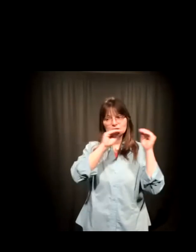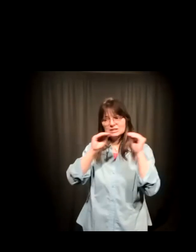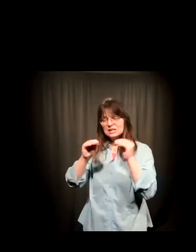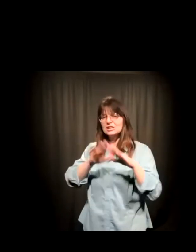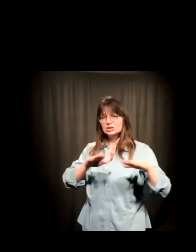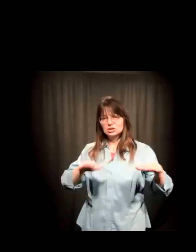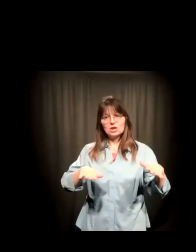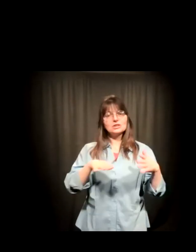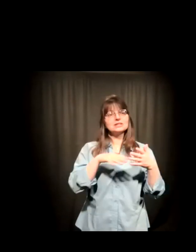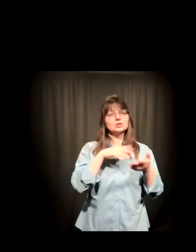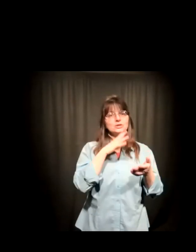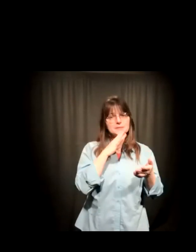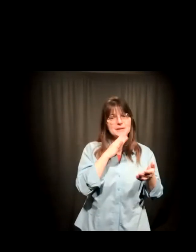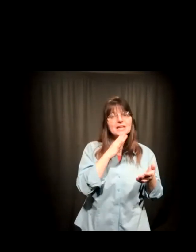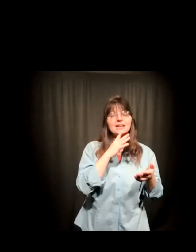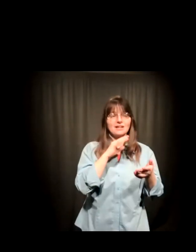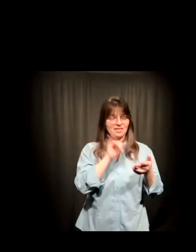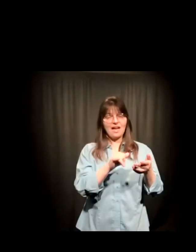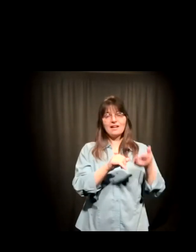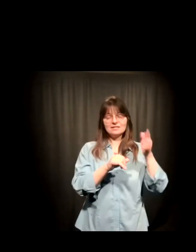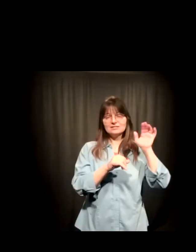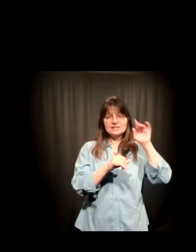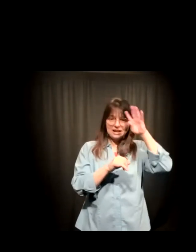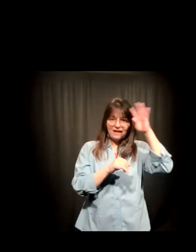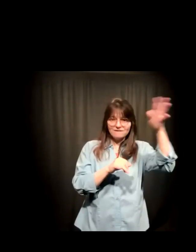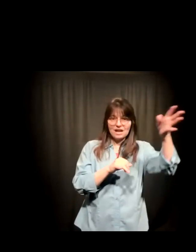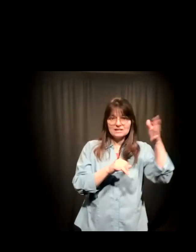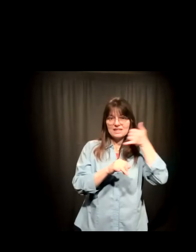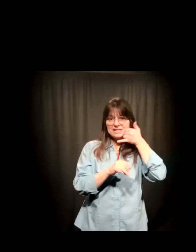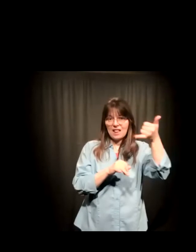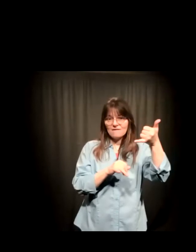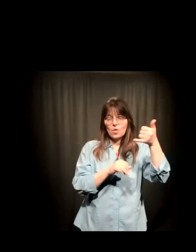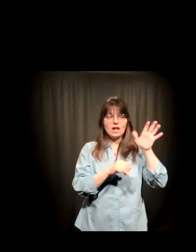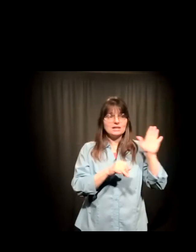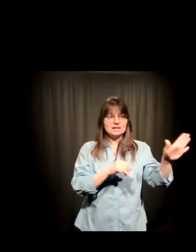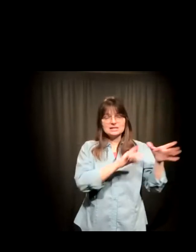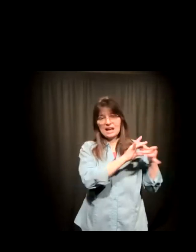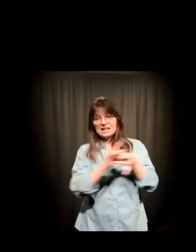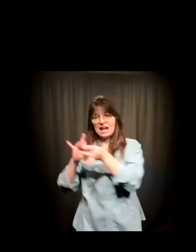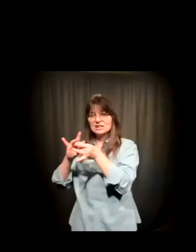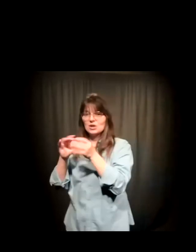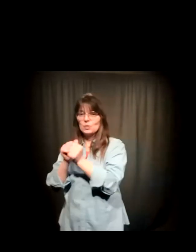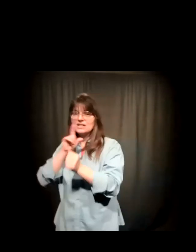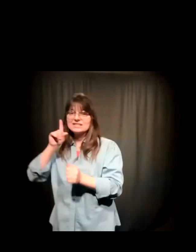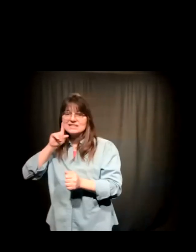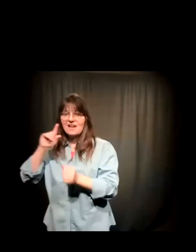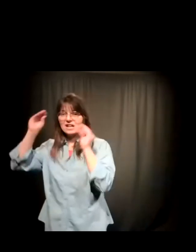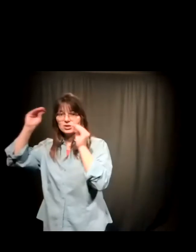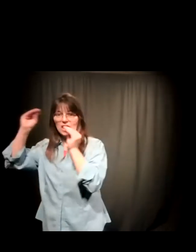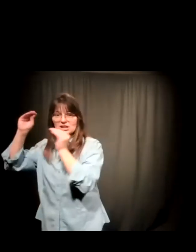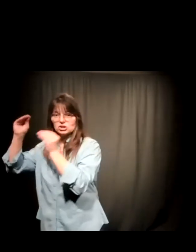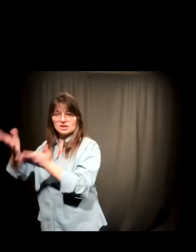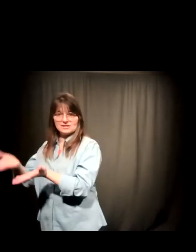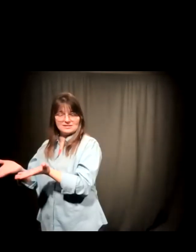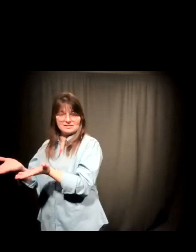led him straight into the invention of the telephone, as well as his connections in deaf education. If it weren't for those connections, he wouldn't